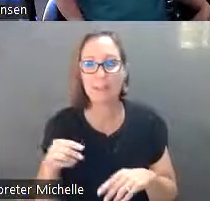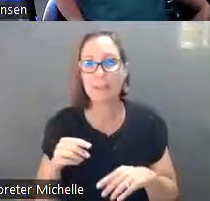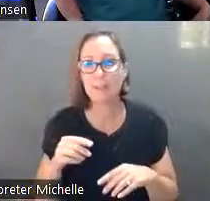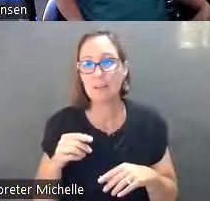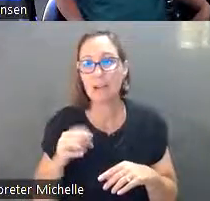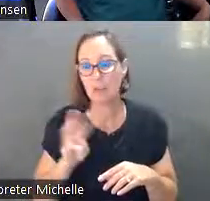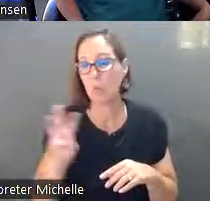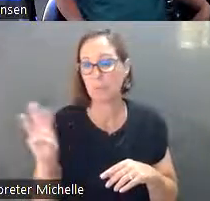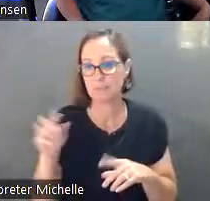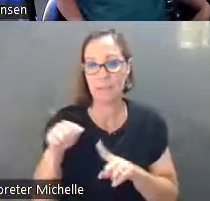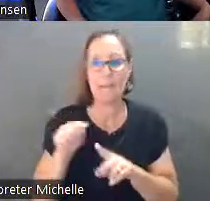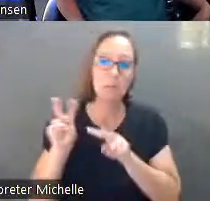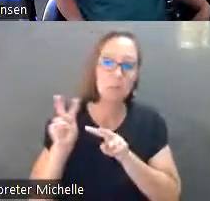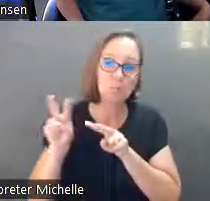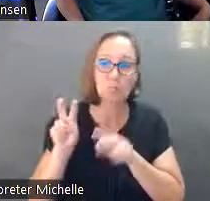the website.